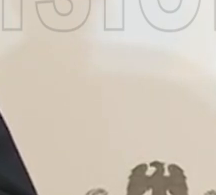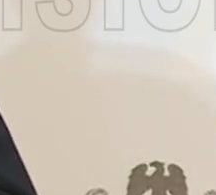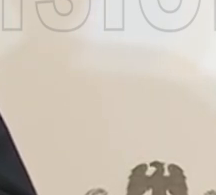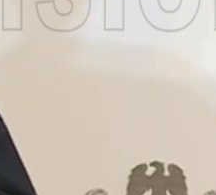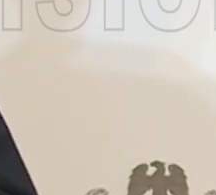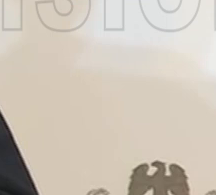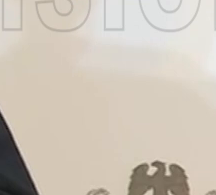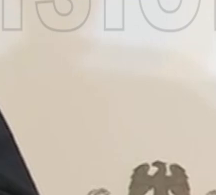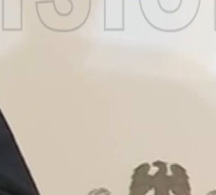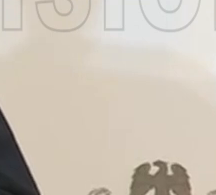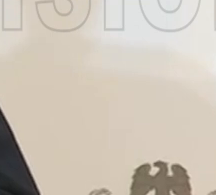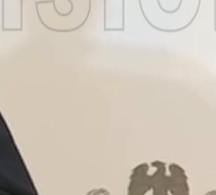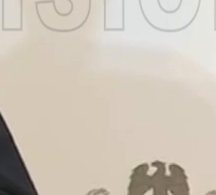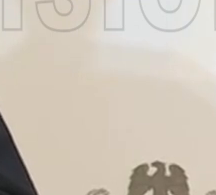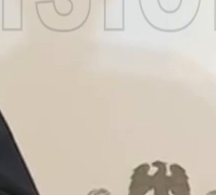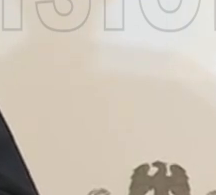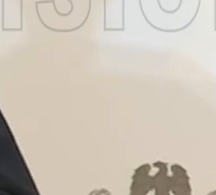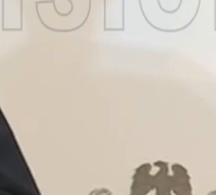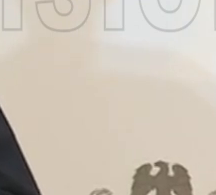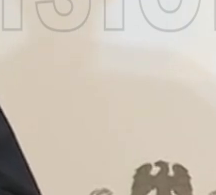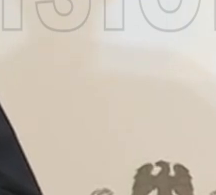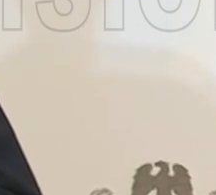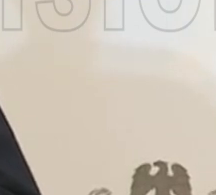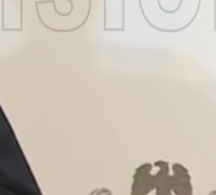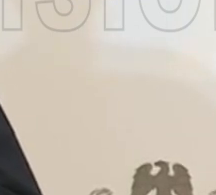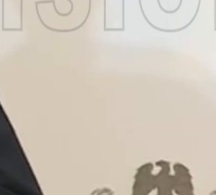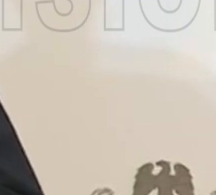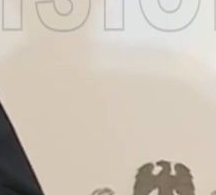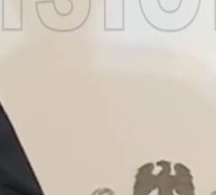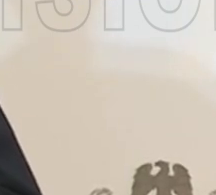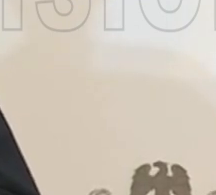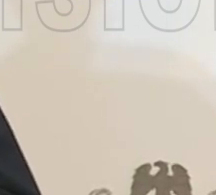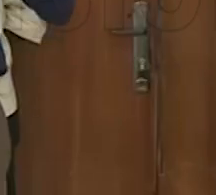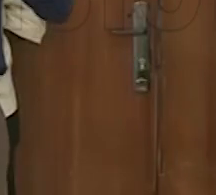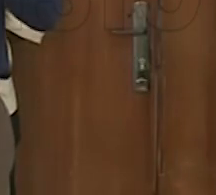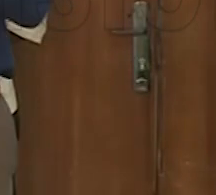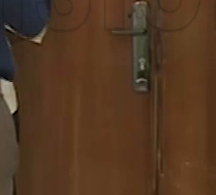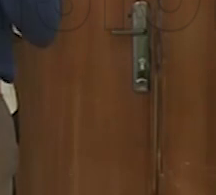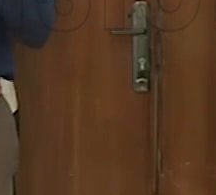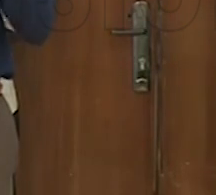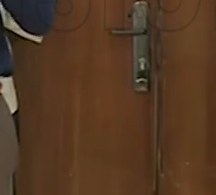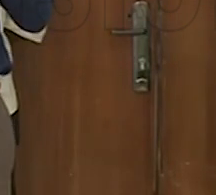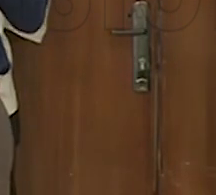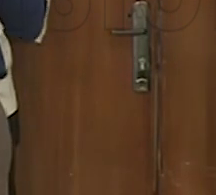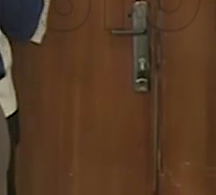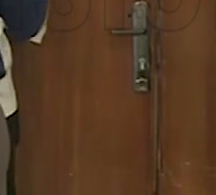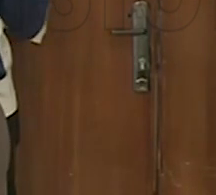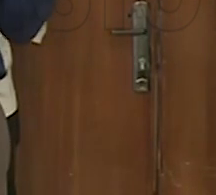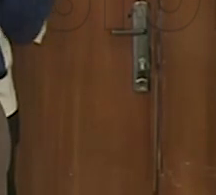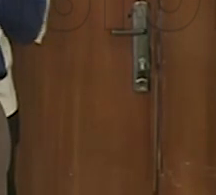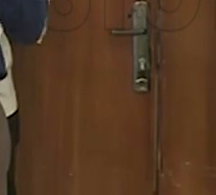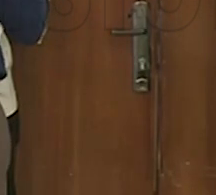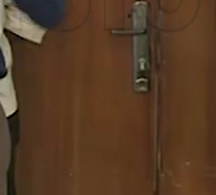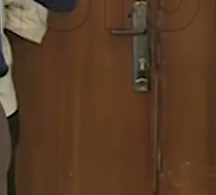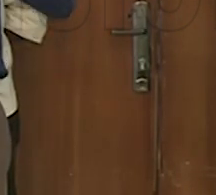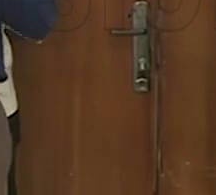he was taken to about 3 hospitals here in Abuja, and he was rejected. Eventually, when he could access medical